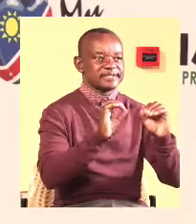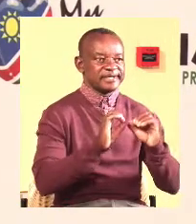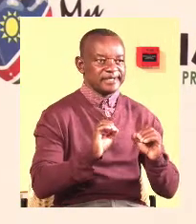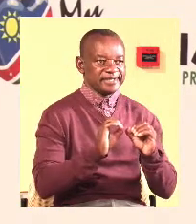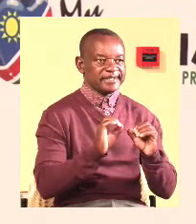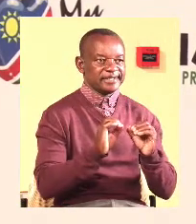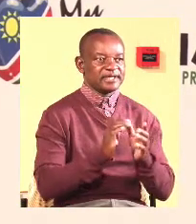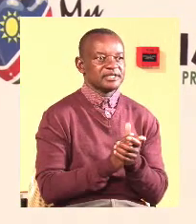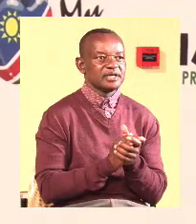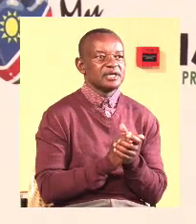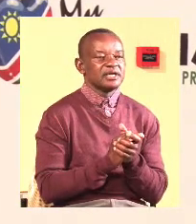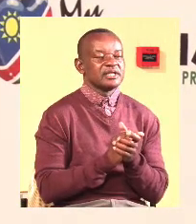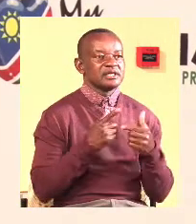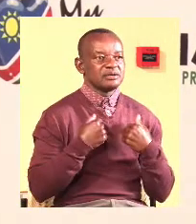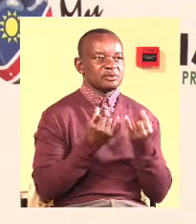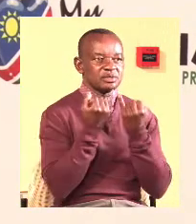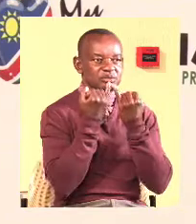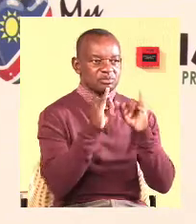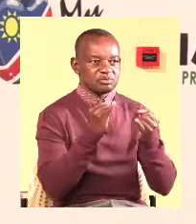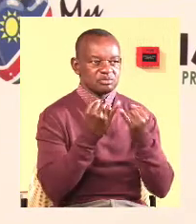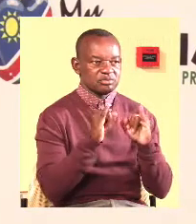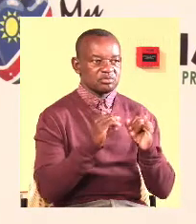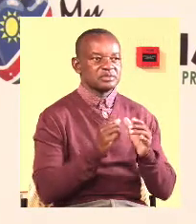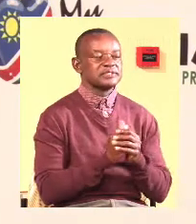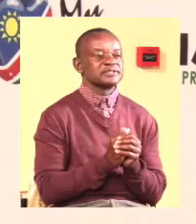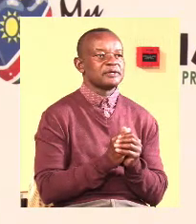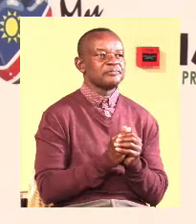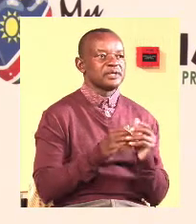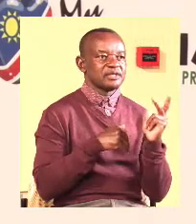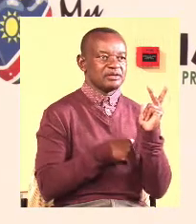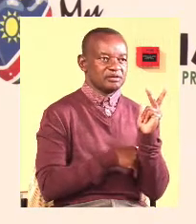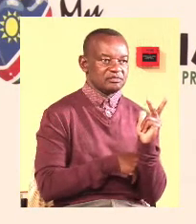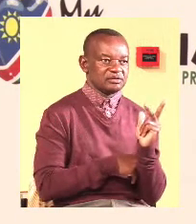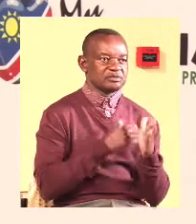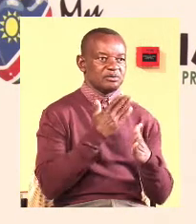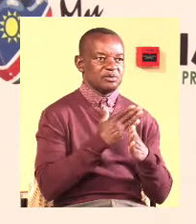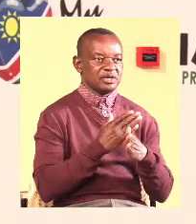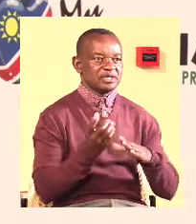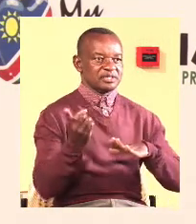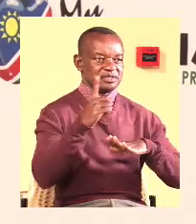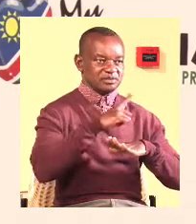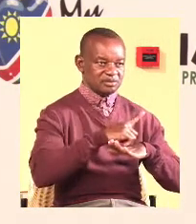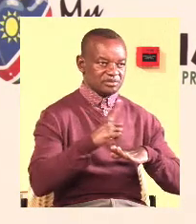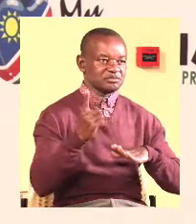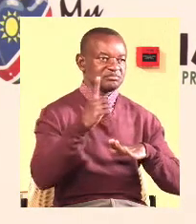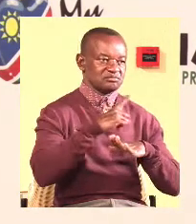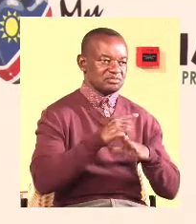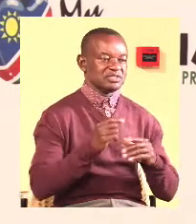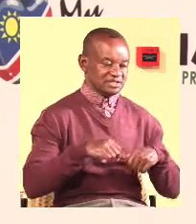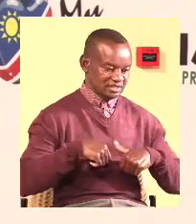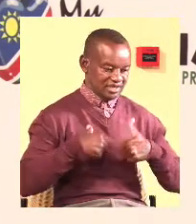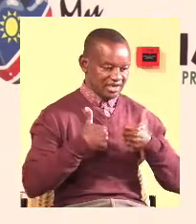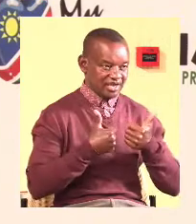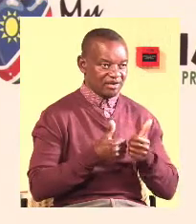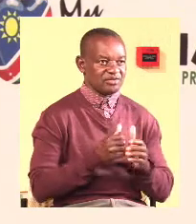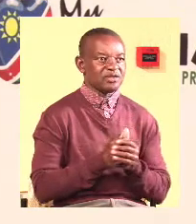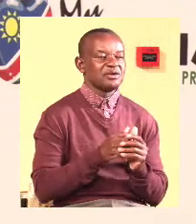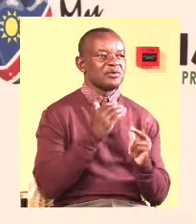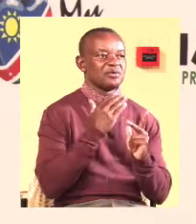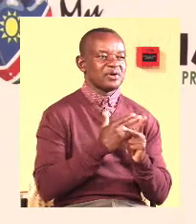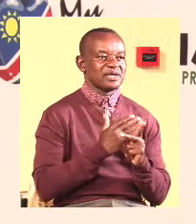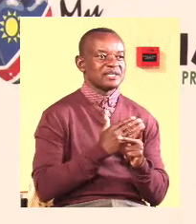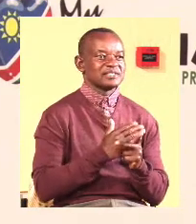are on the front line and they are working like troops. So they are really doing a great job, and they are sharing information to people who does not